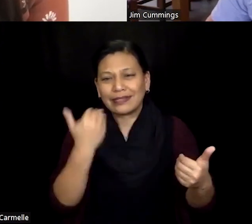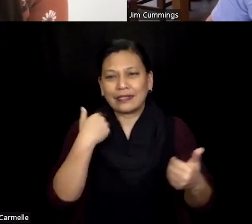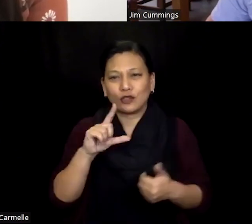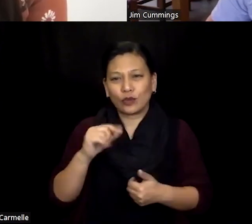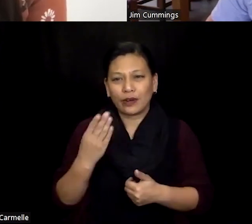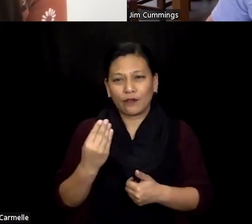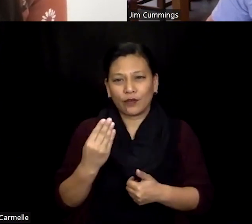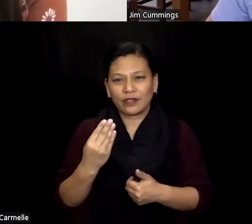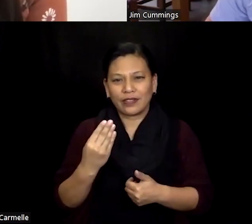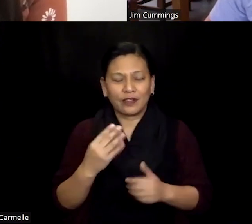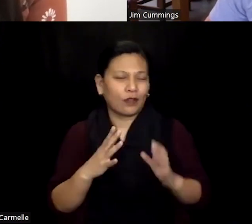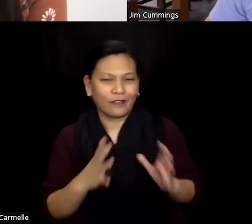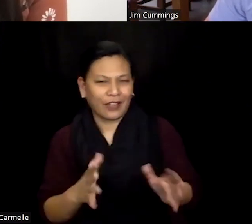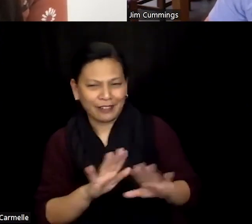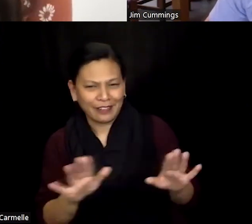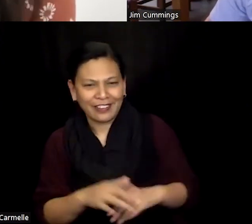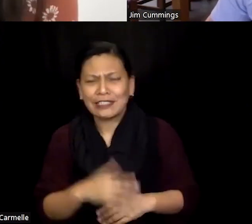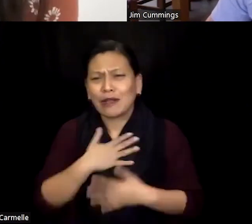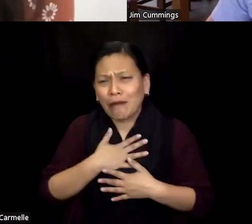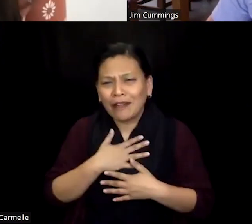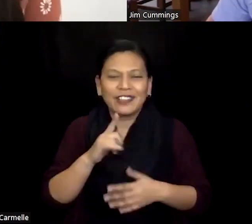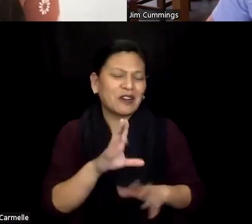I had just, no, it's fine. It's fine.